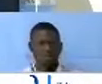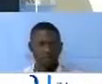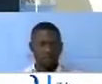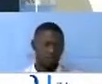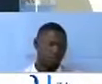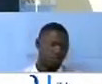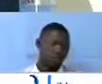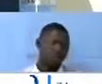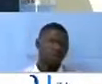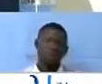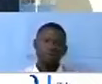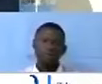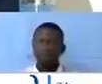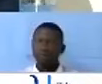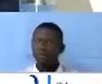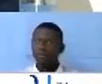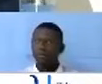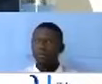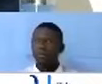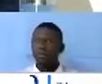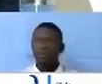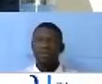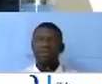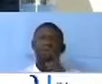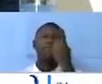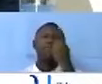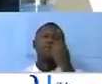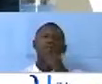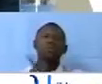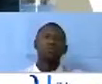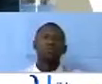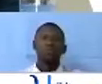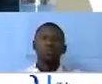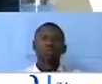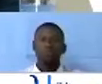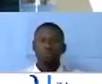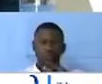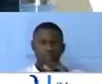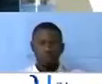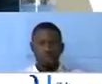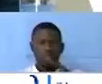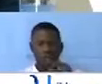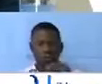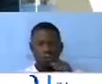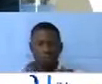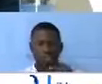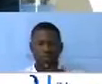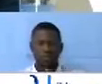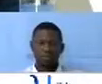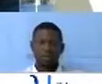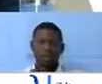sétat benen. The first case we talked about. Case bu ñëkka bi ñëkka waxtane.